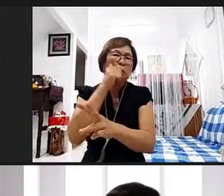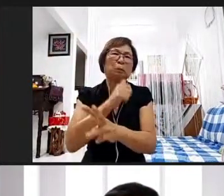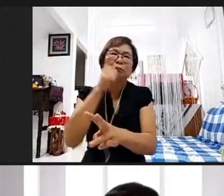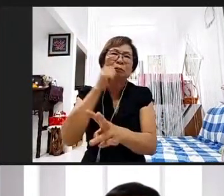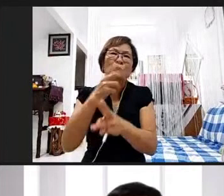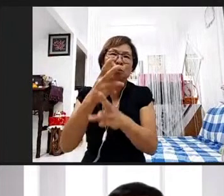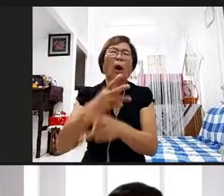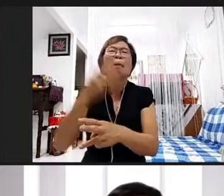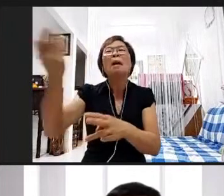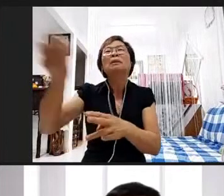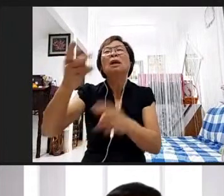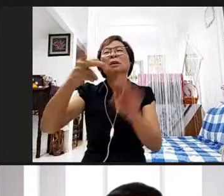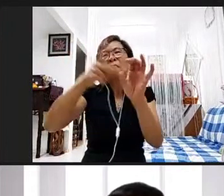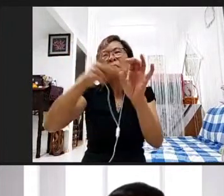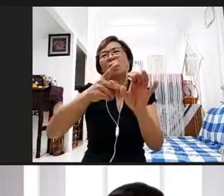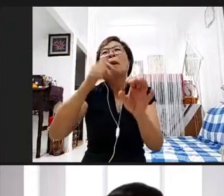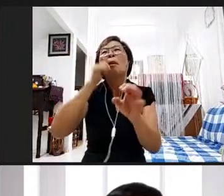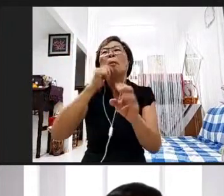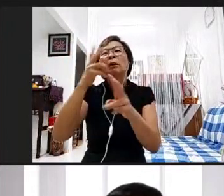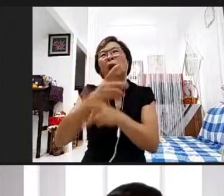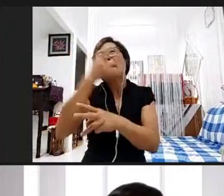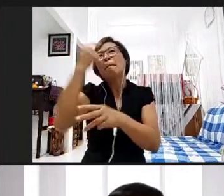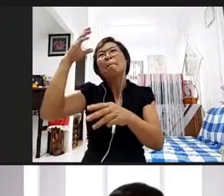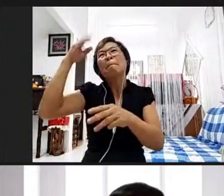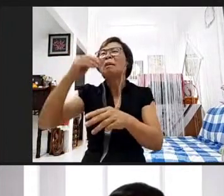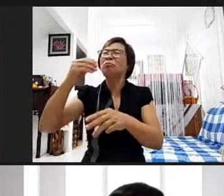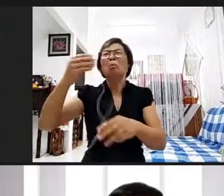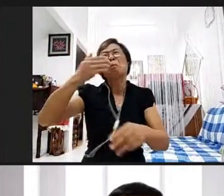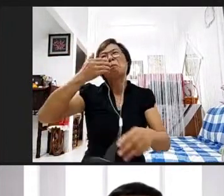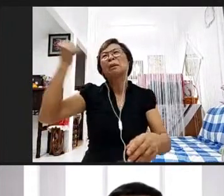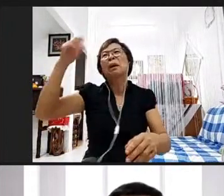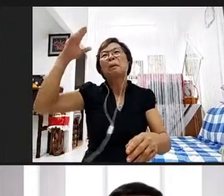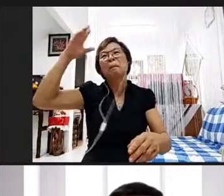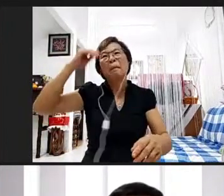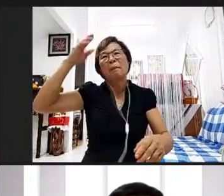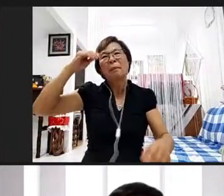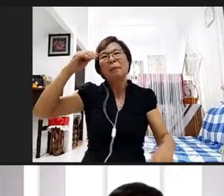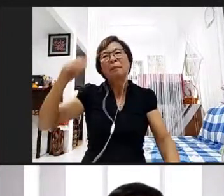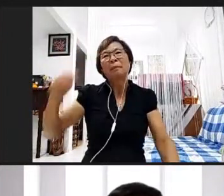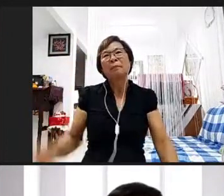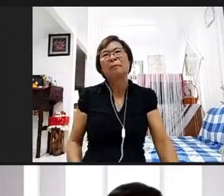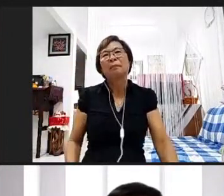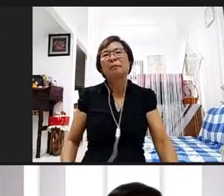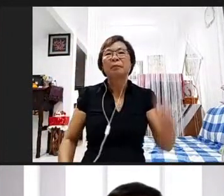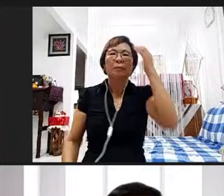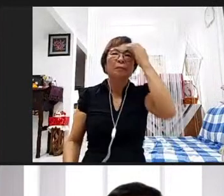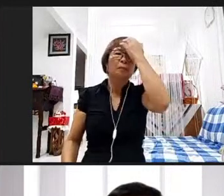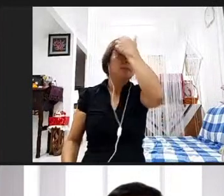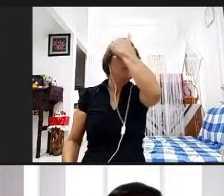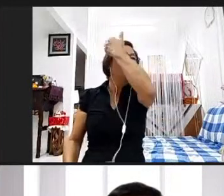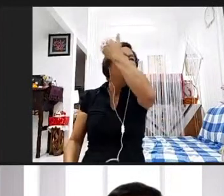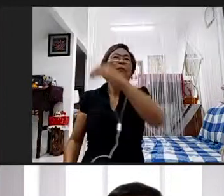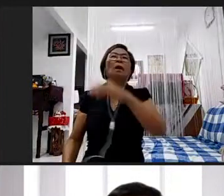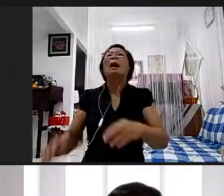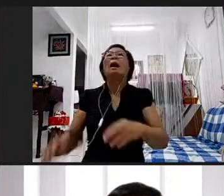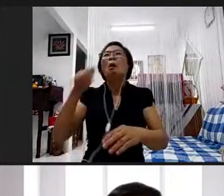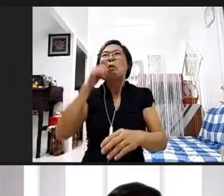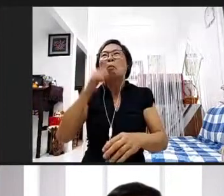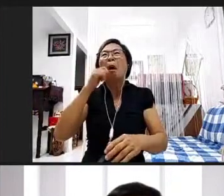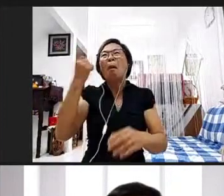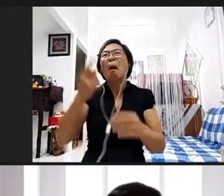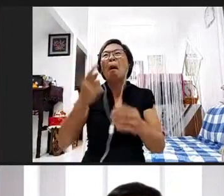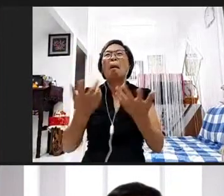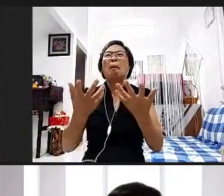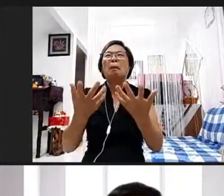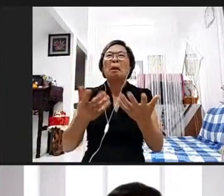generally psychologically than the men, because they have to take care of a lot of family matters,